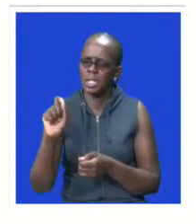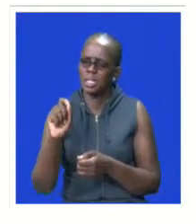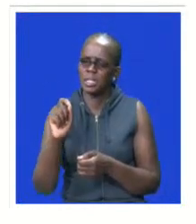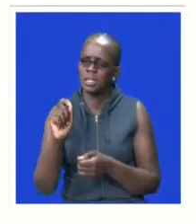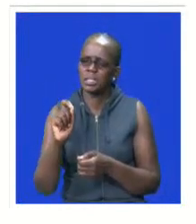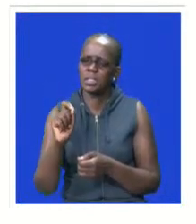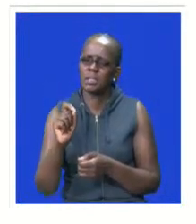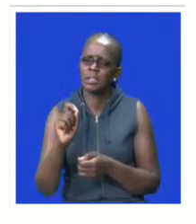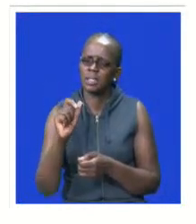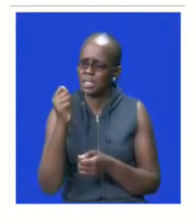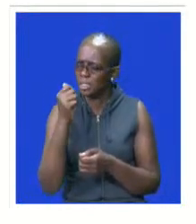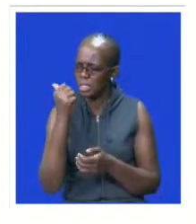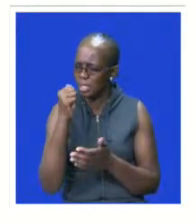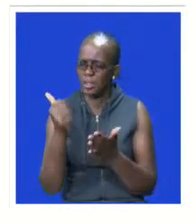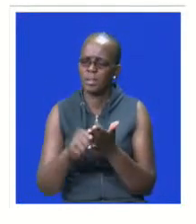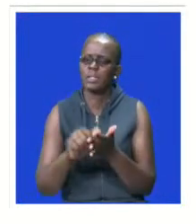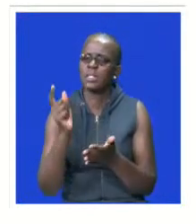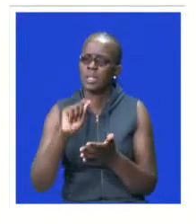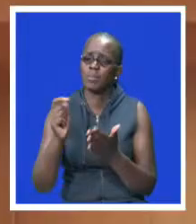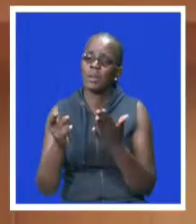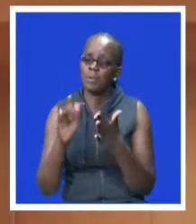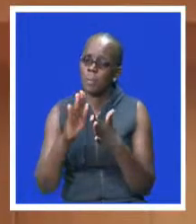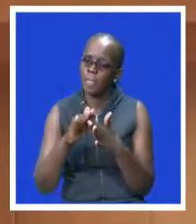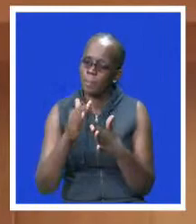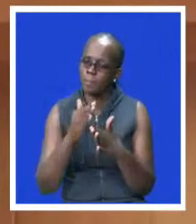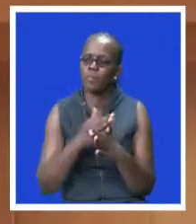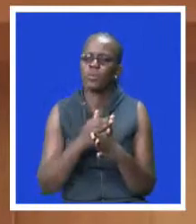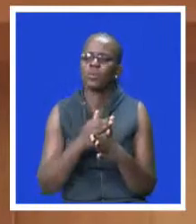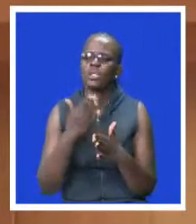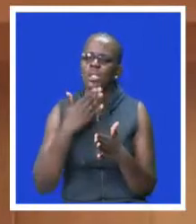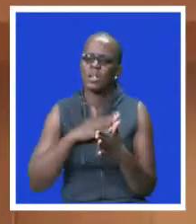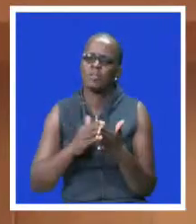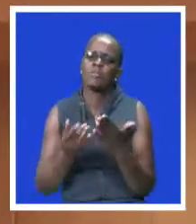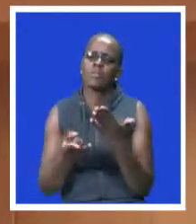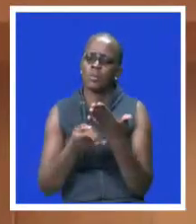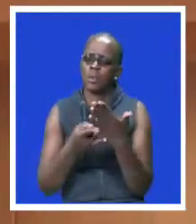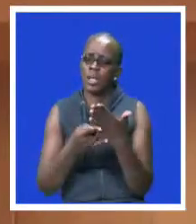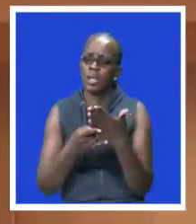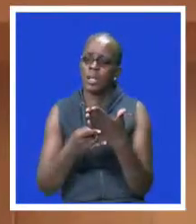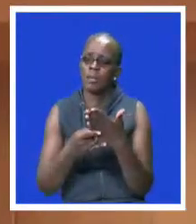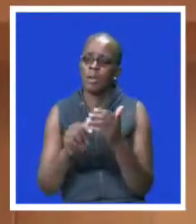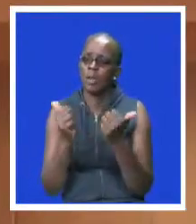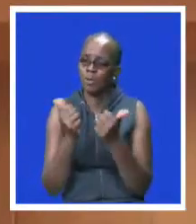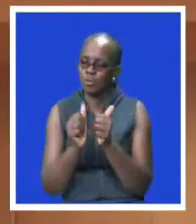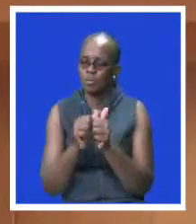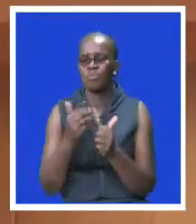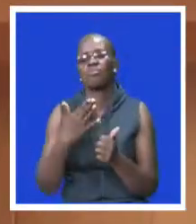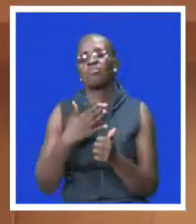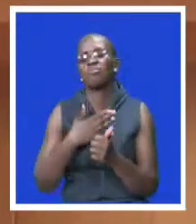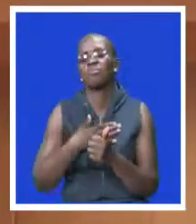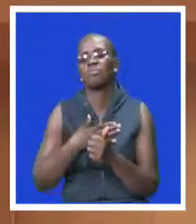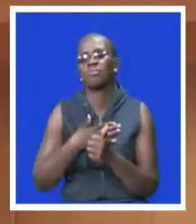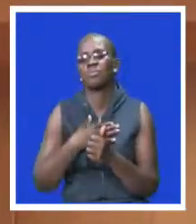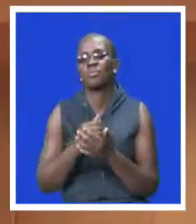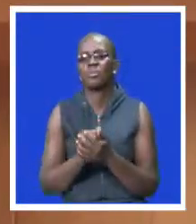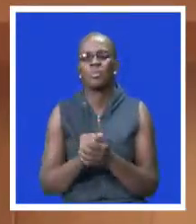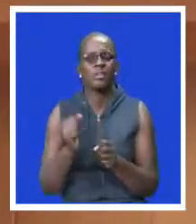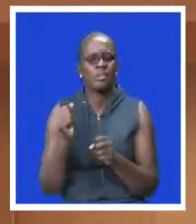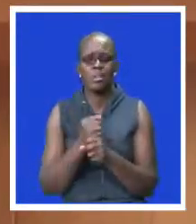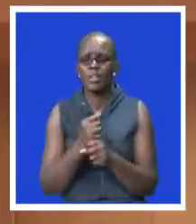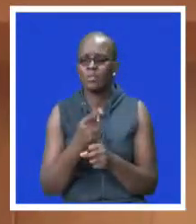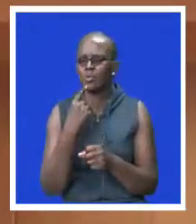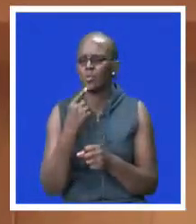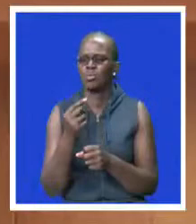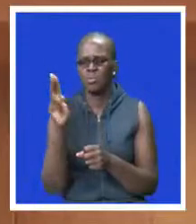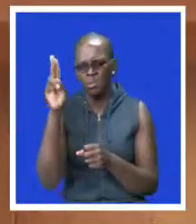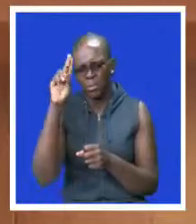is motivation there. That is your purpose of writing that particular day. You're writing not to say hi, not to find out